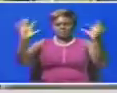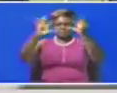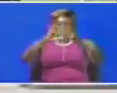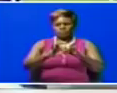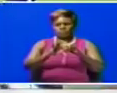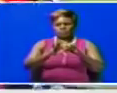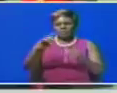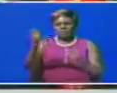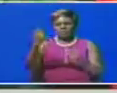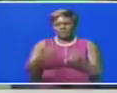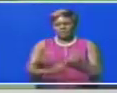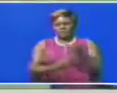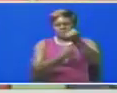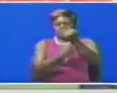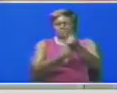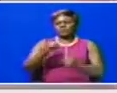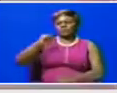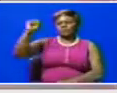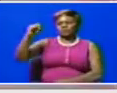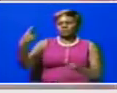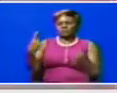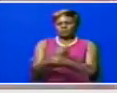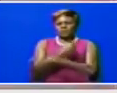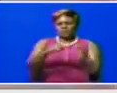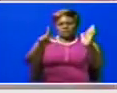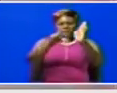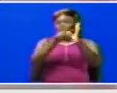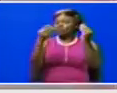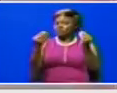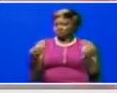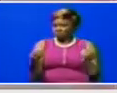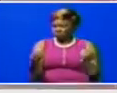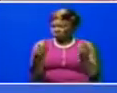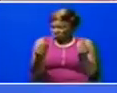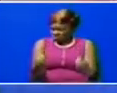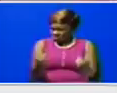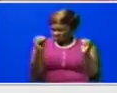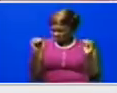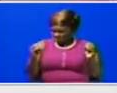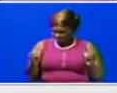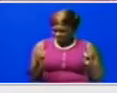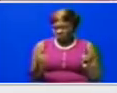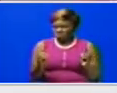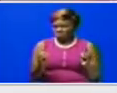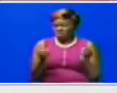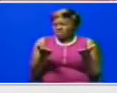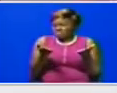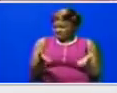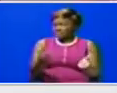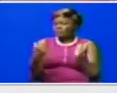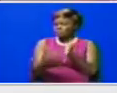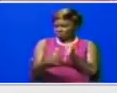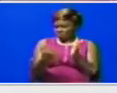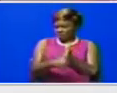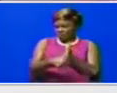who support different political ideologies. A legal solution may not be a solution in the circumstances. This requires a political